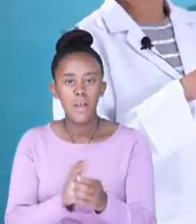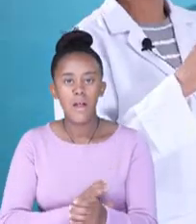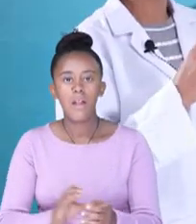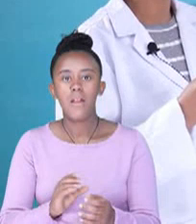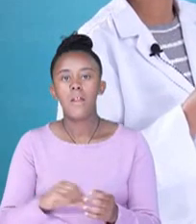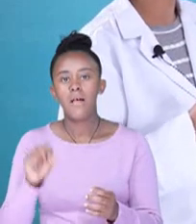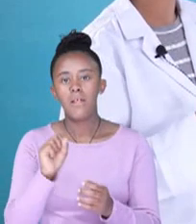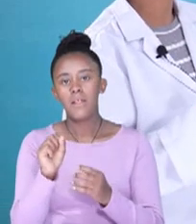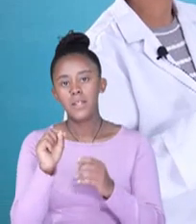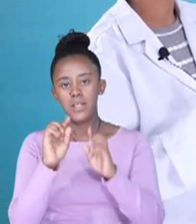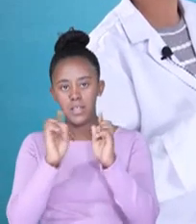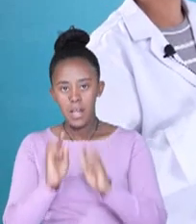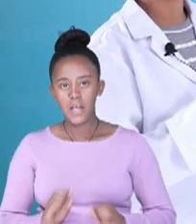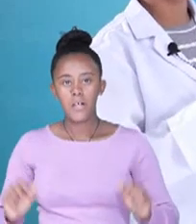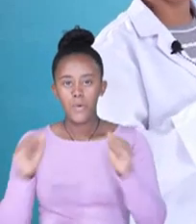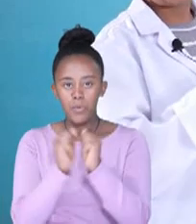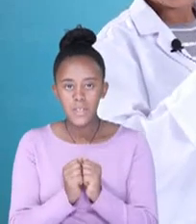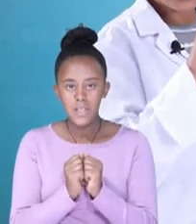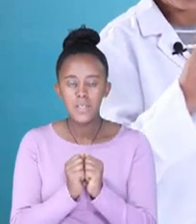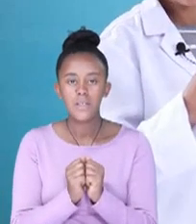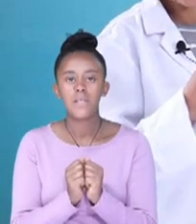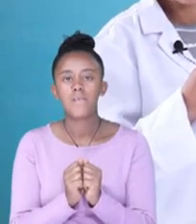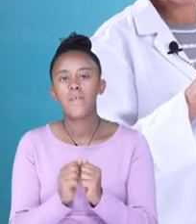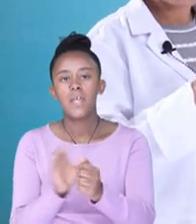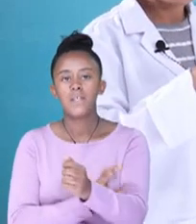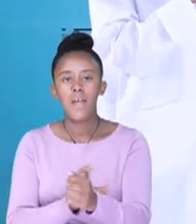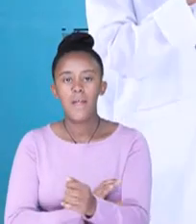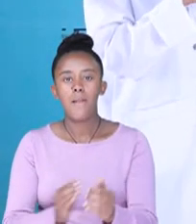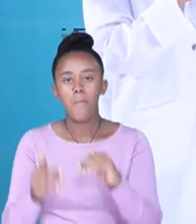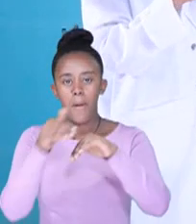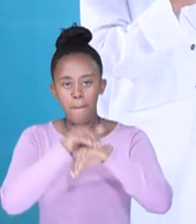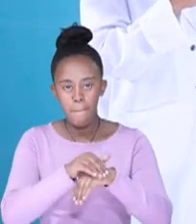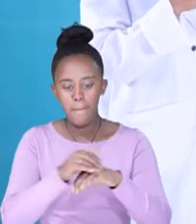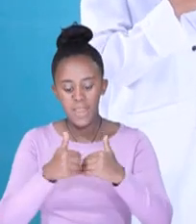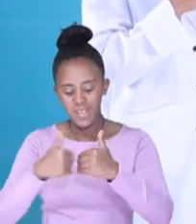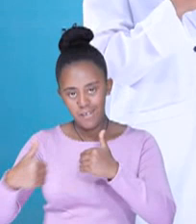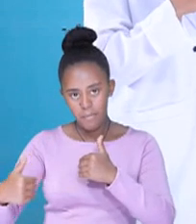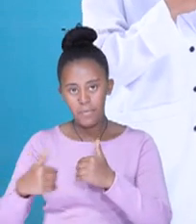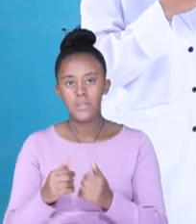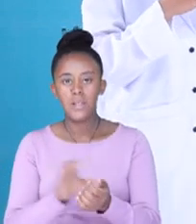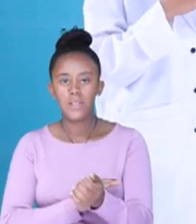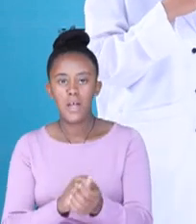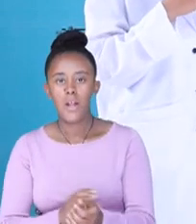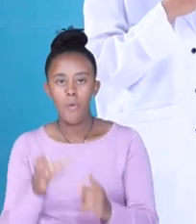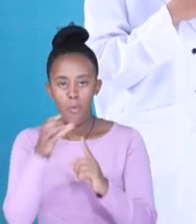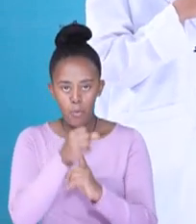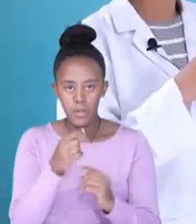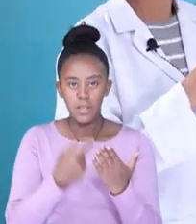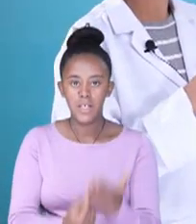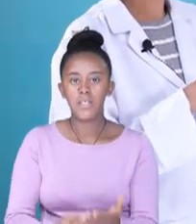as a structure with a cell membrane that separates the cell content from its